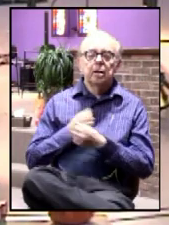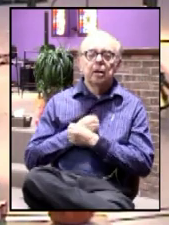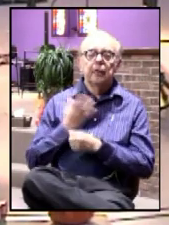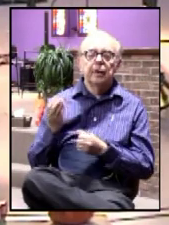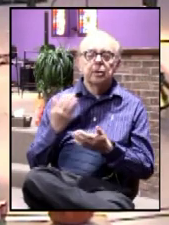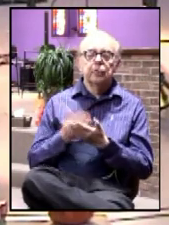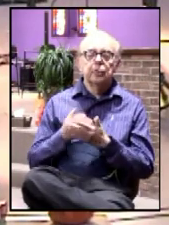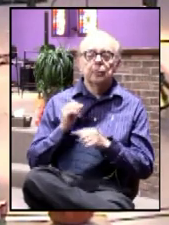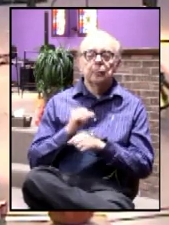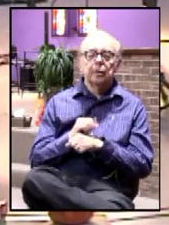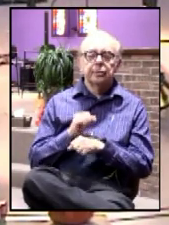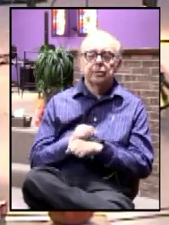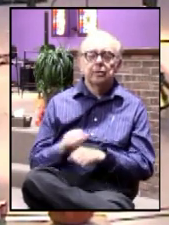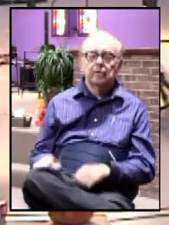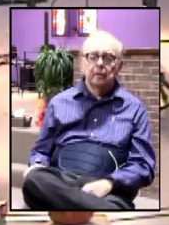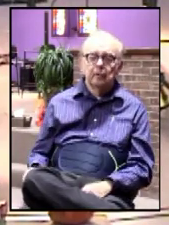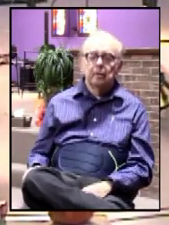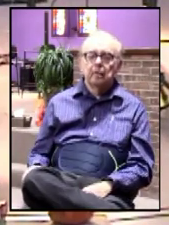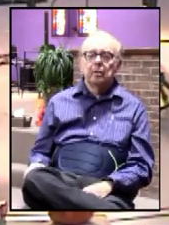works.